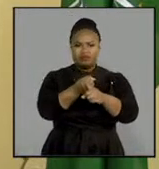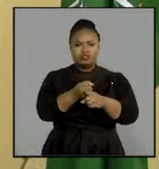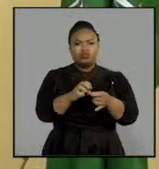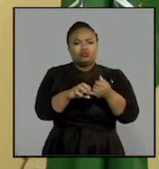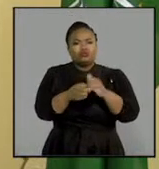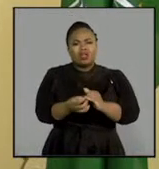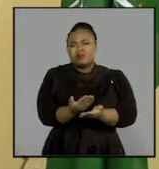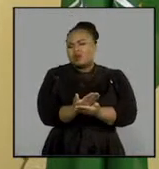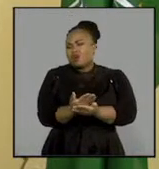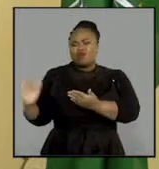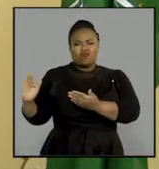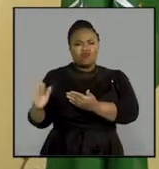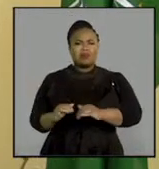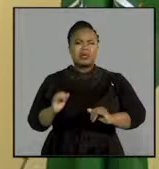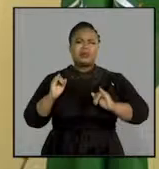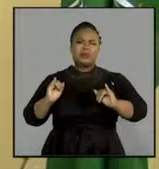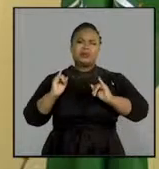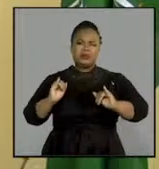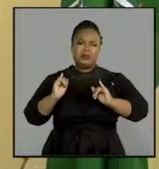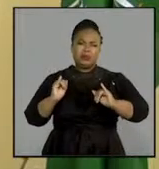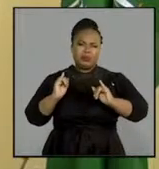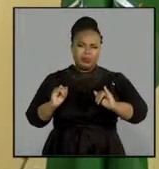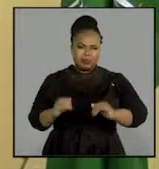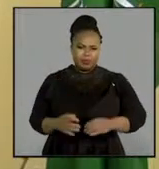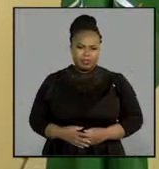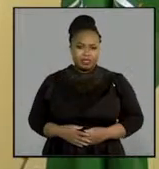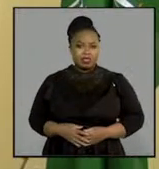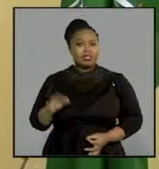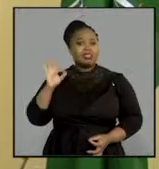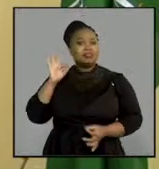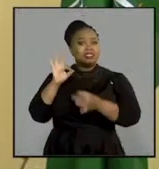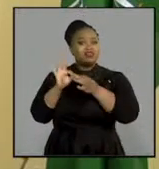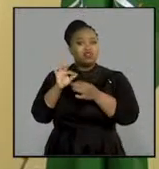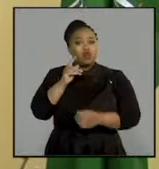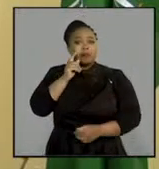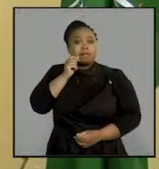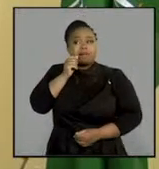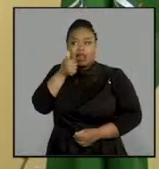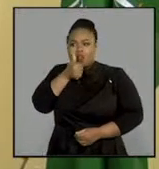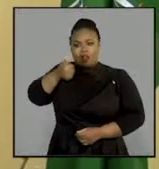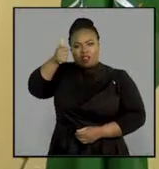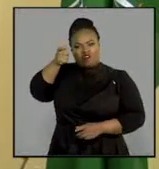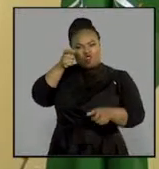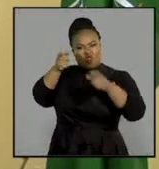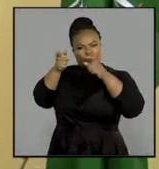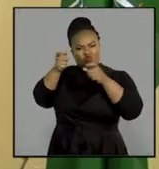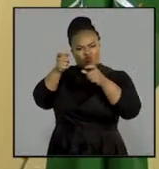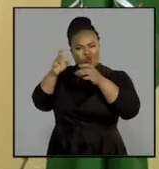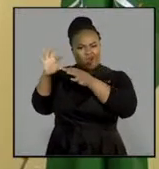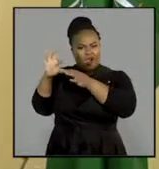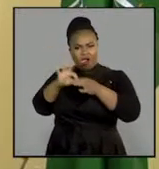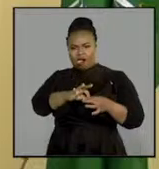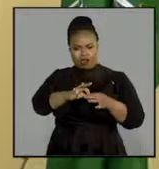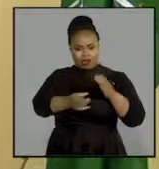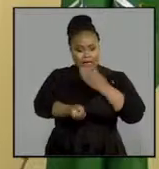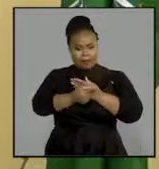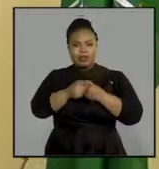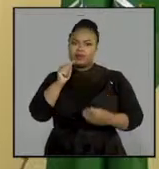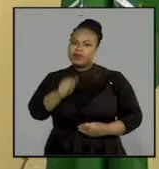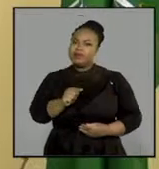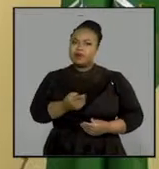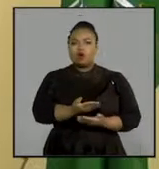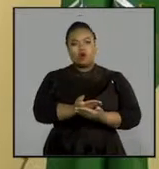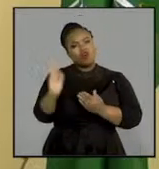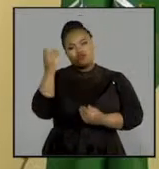a society that is free of these ills, and particularly the patriarchal